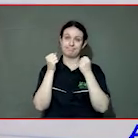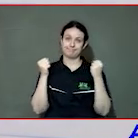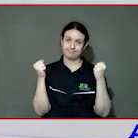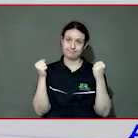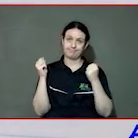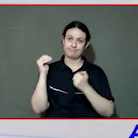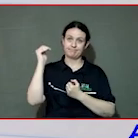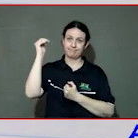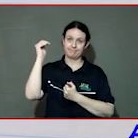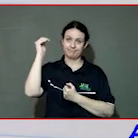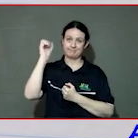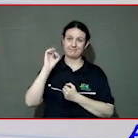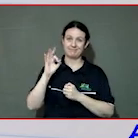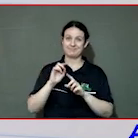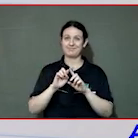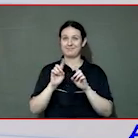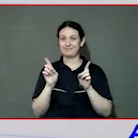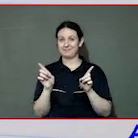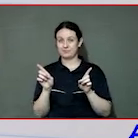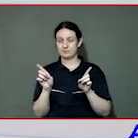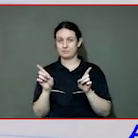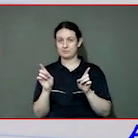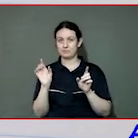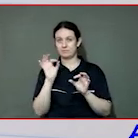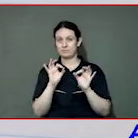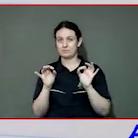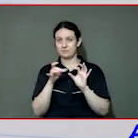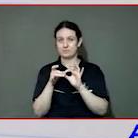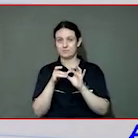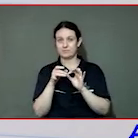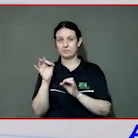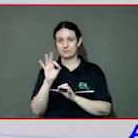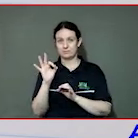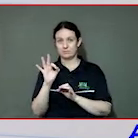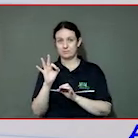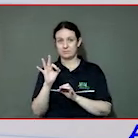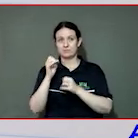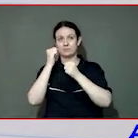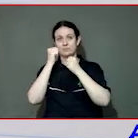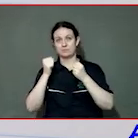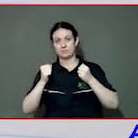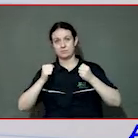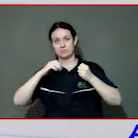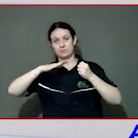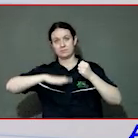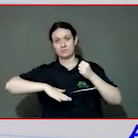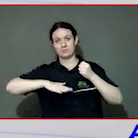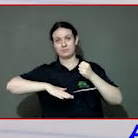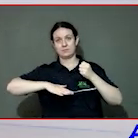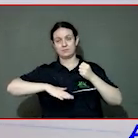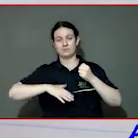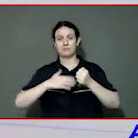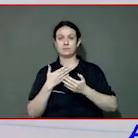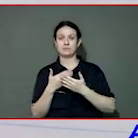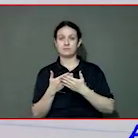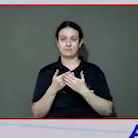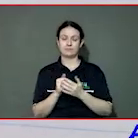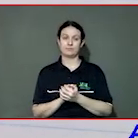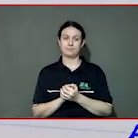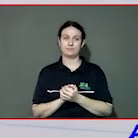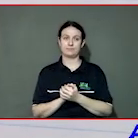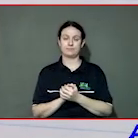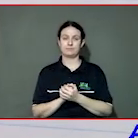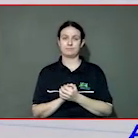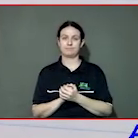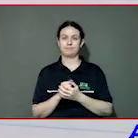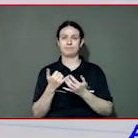there. If they're different intermolecular forces, the strength goes with energy. Okay, so now I'm